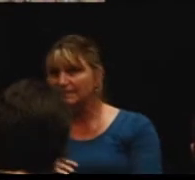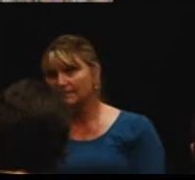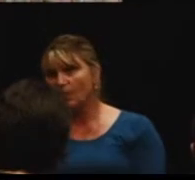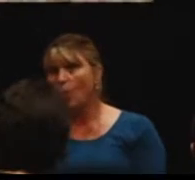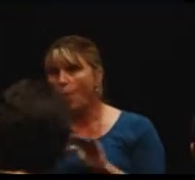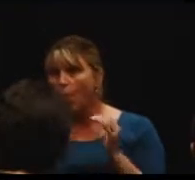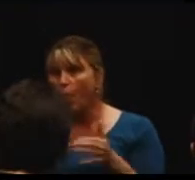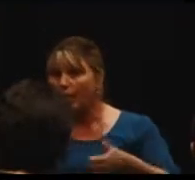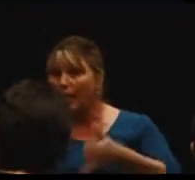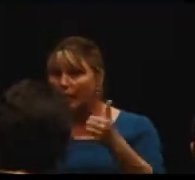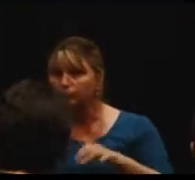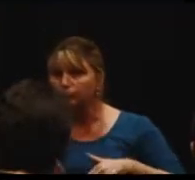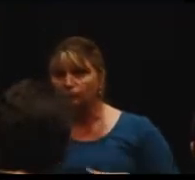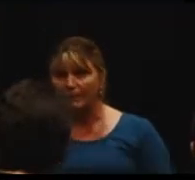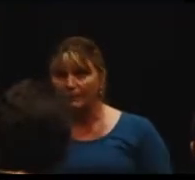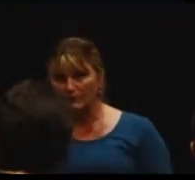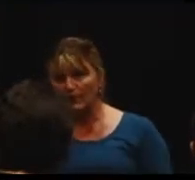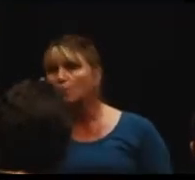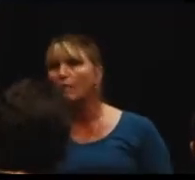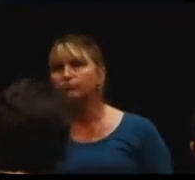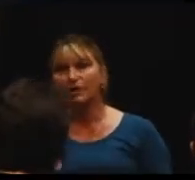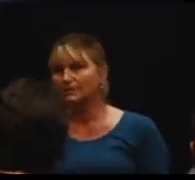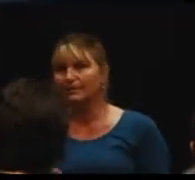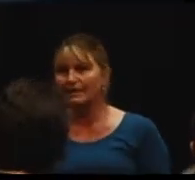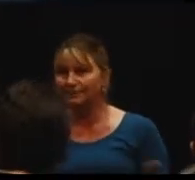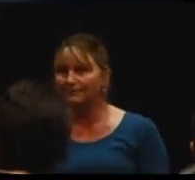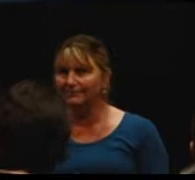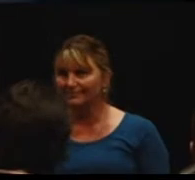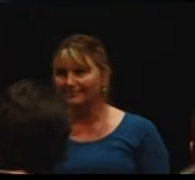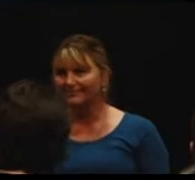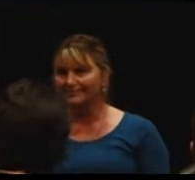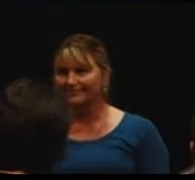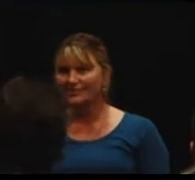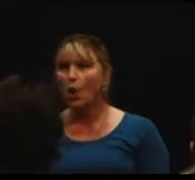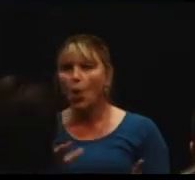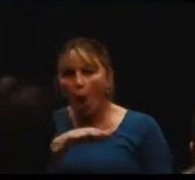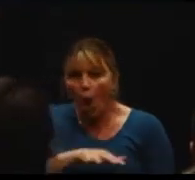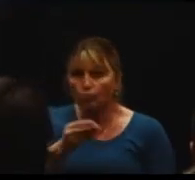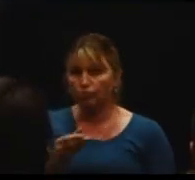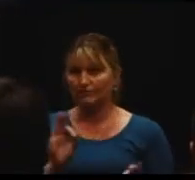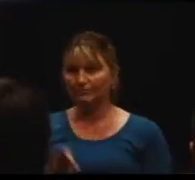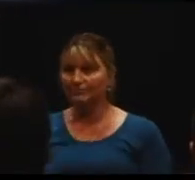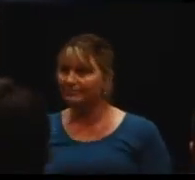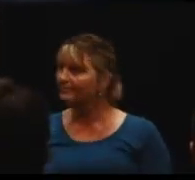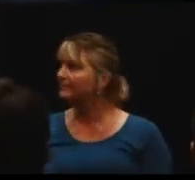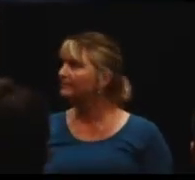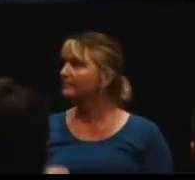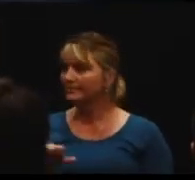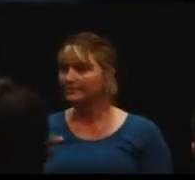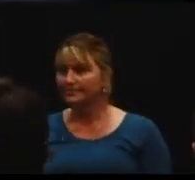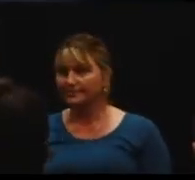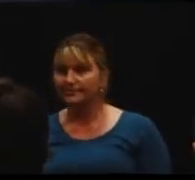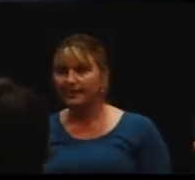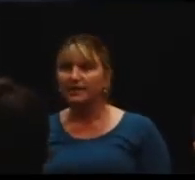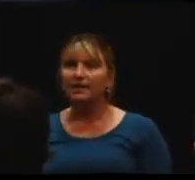Mod. Right, let's move on to Stephen Knightley, who is the chair of the New Zealand Game